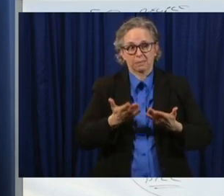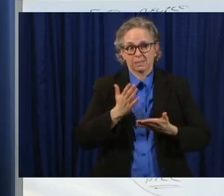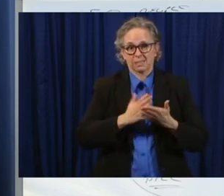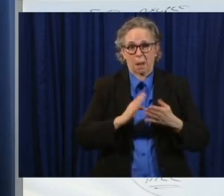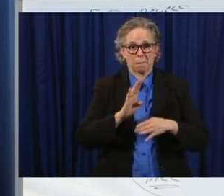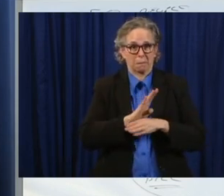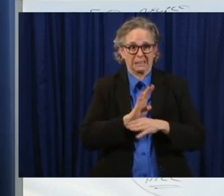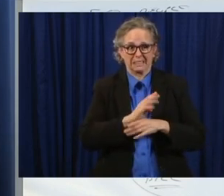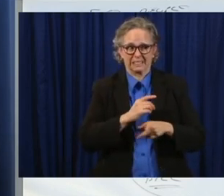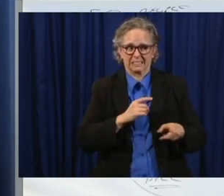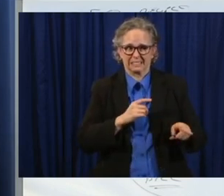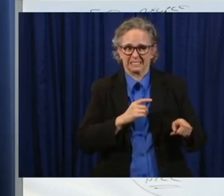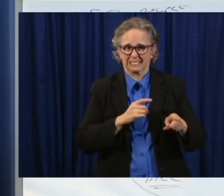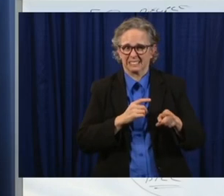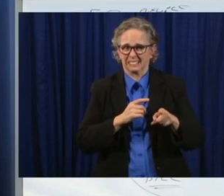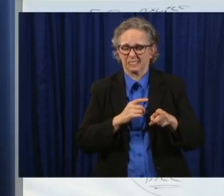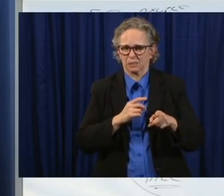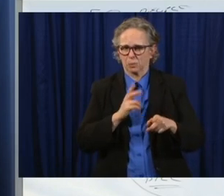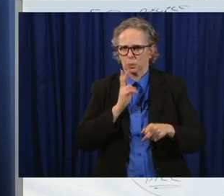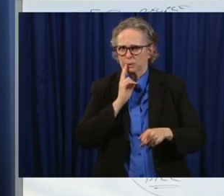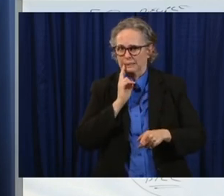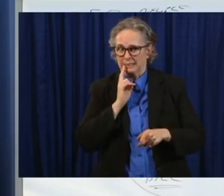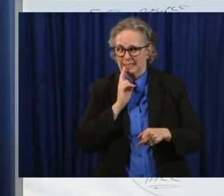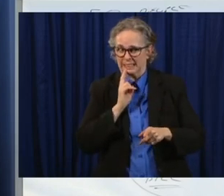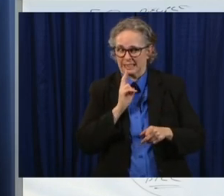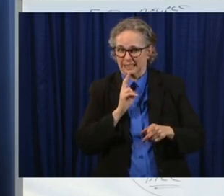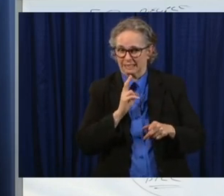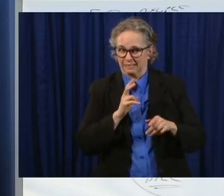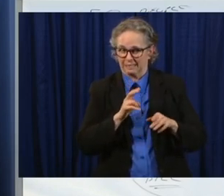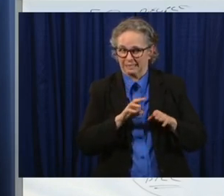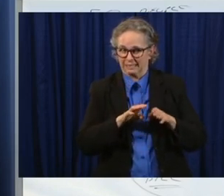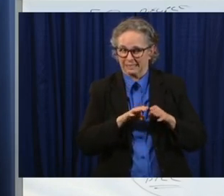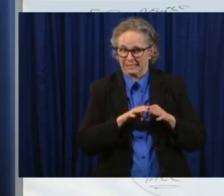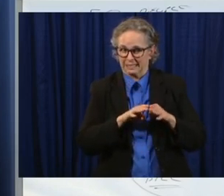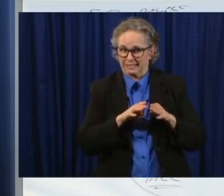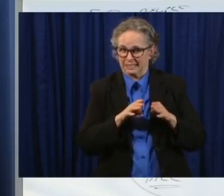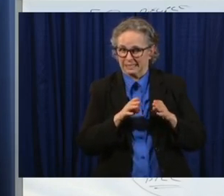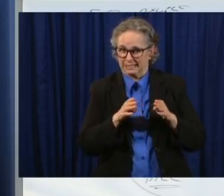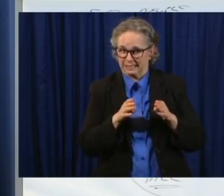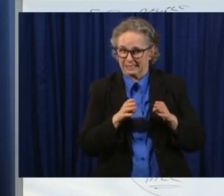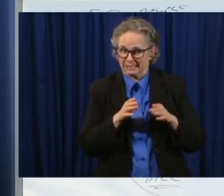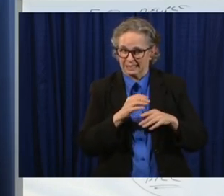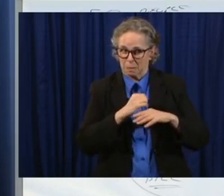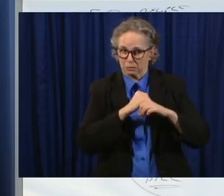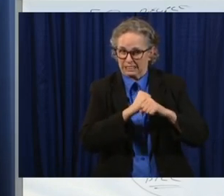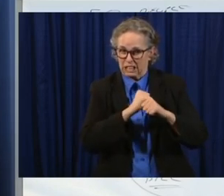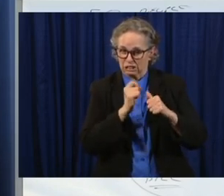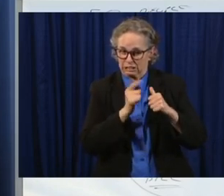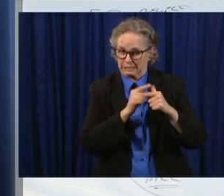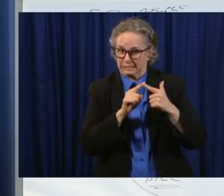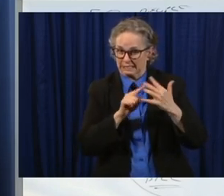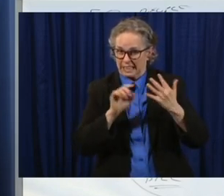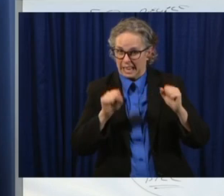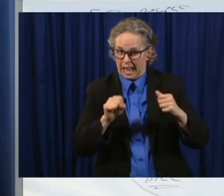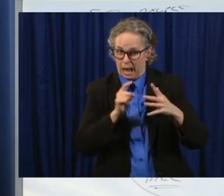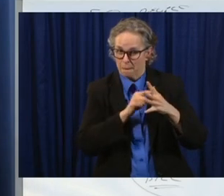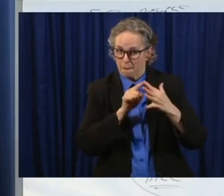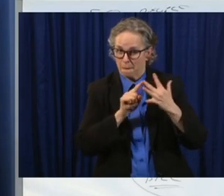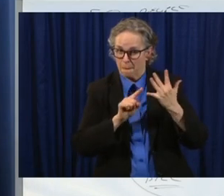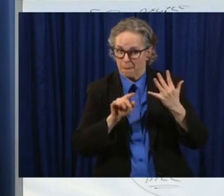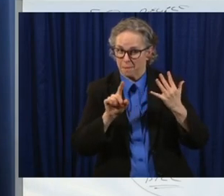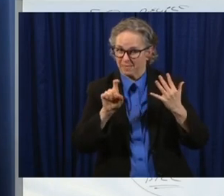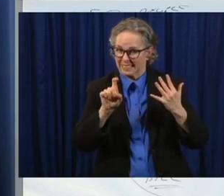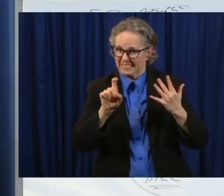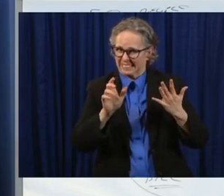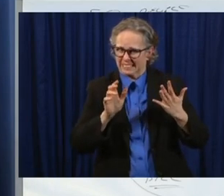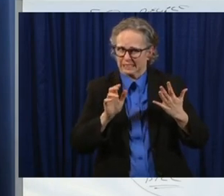we'll have to see how they do. Part of what I think we have an obligation to do is to do everything that we can